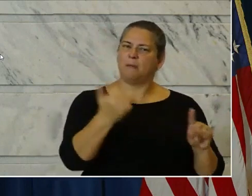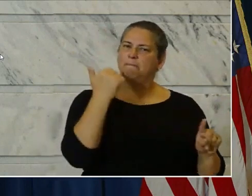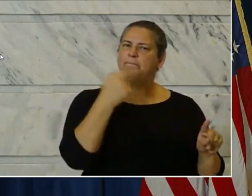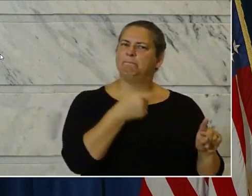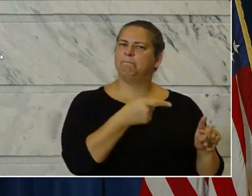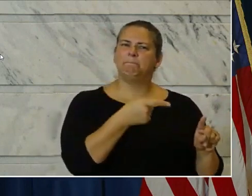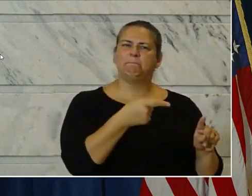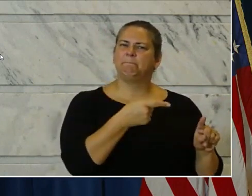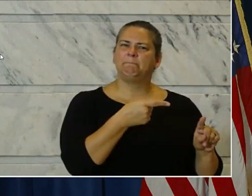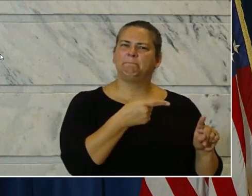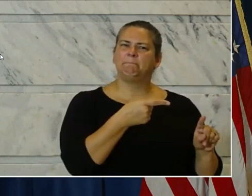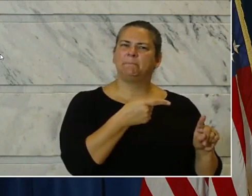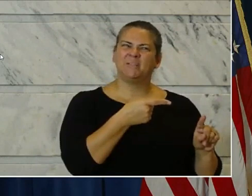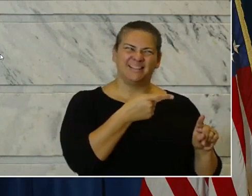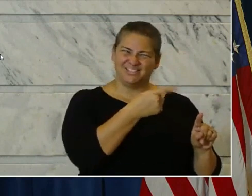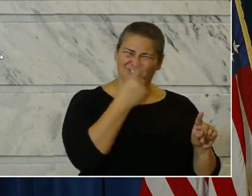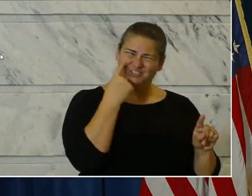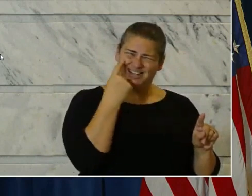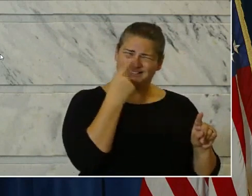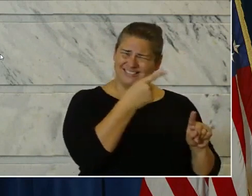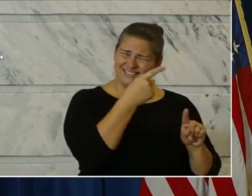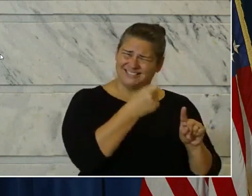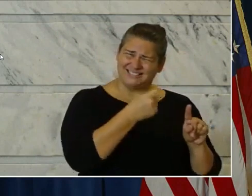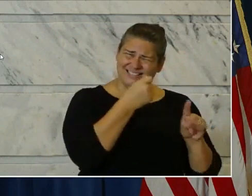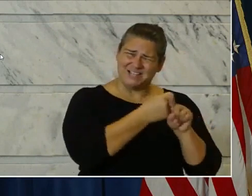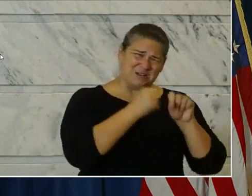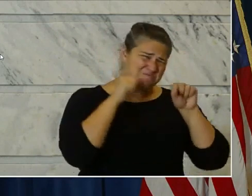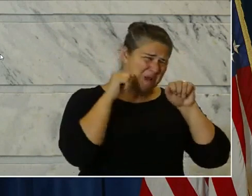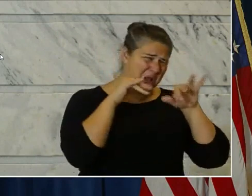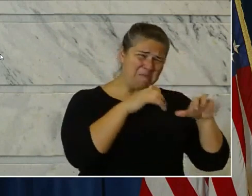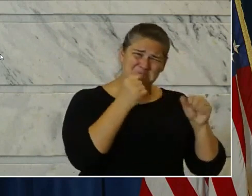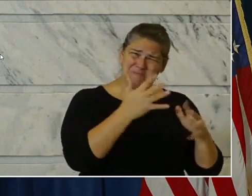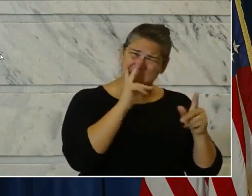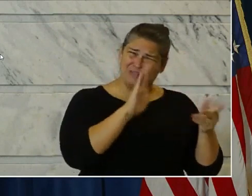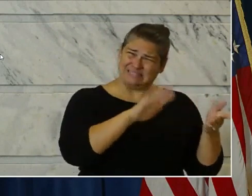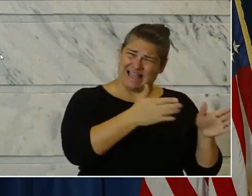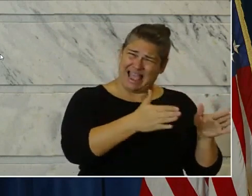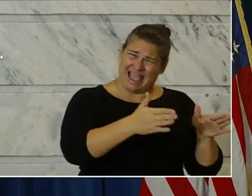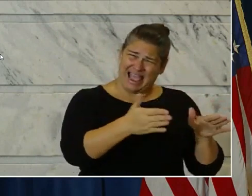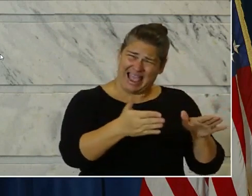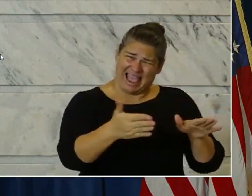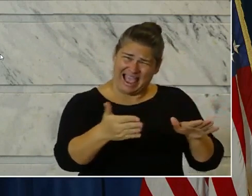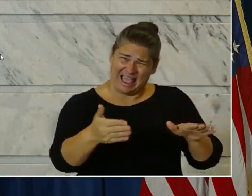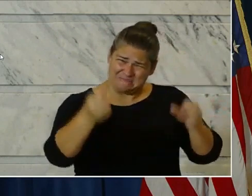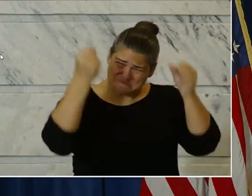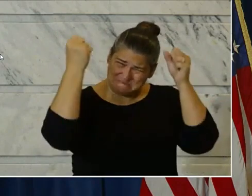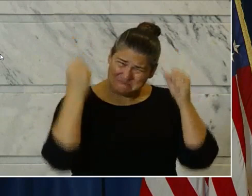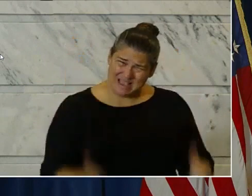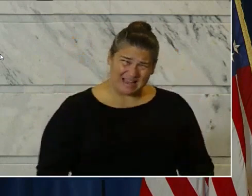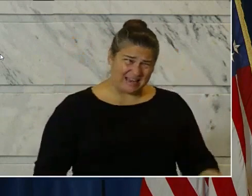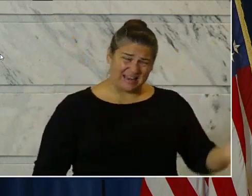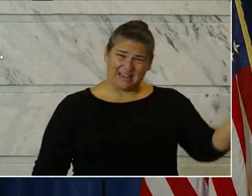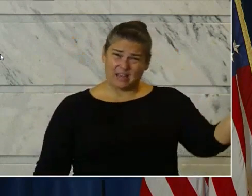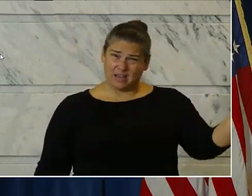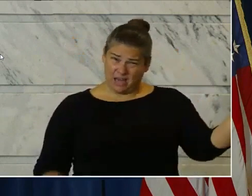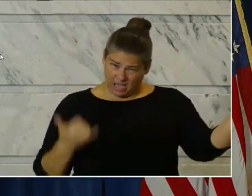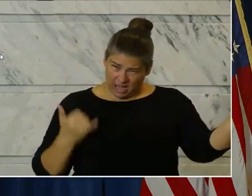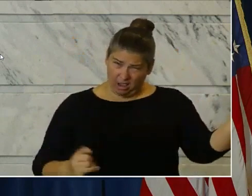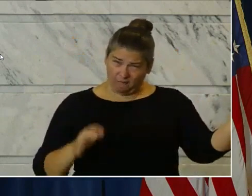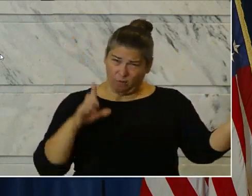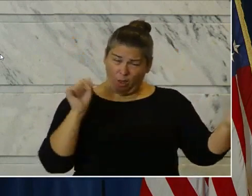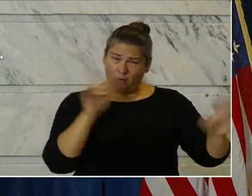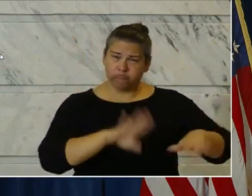just experienced it. They had huge numbers of deaths, huge numbers of cases. And they're going to do this?